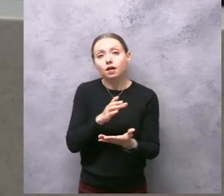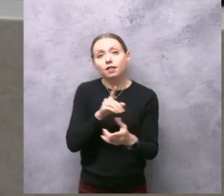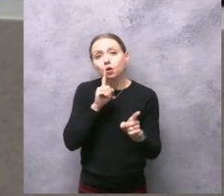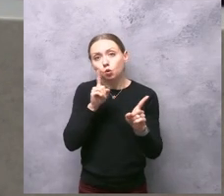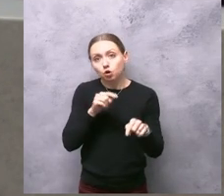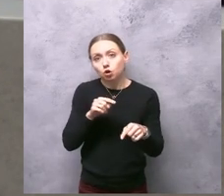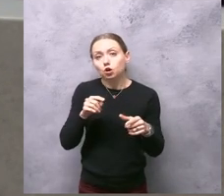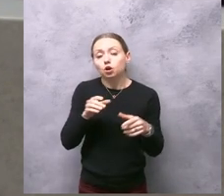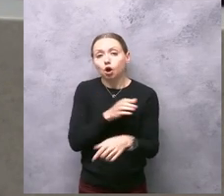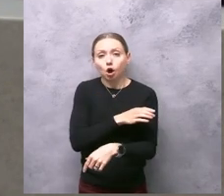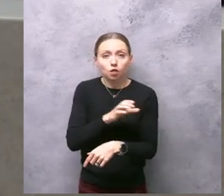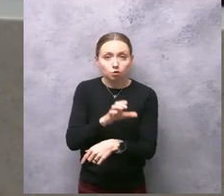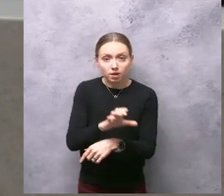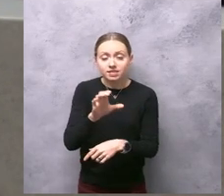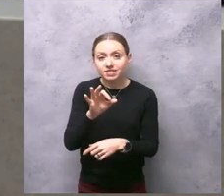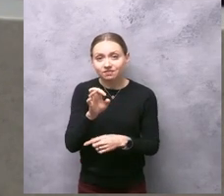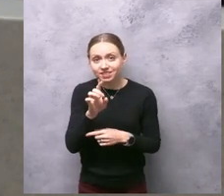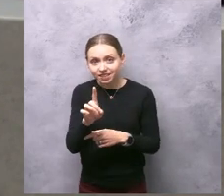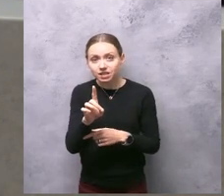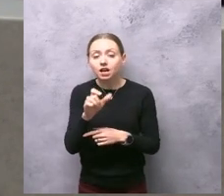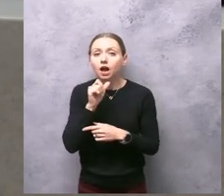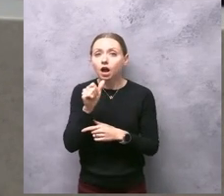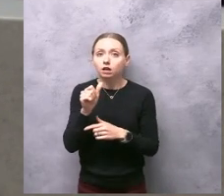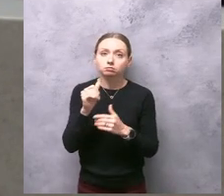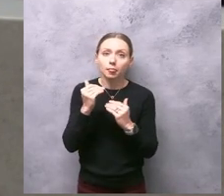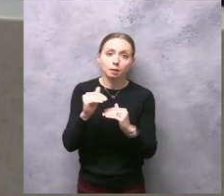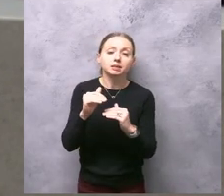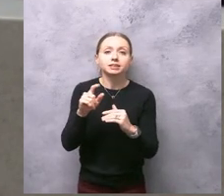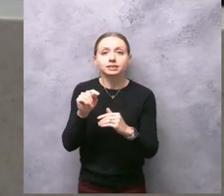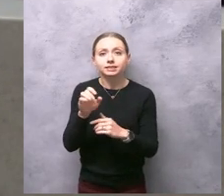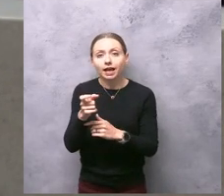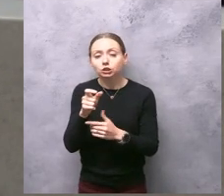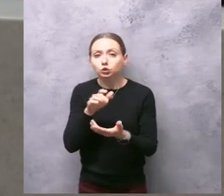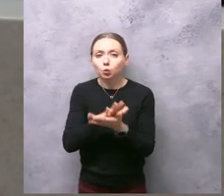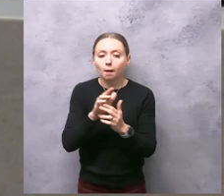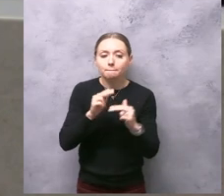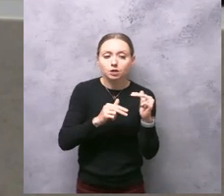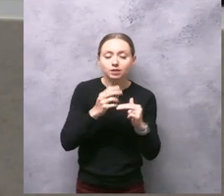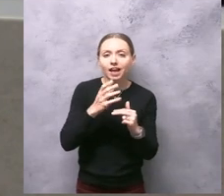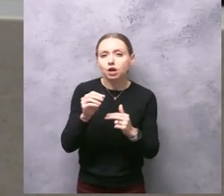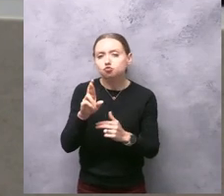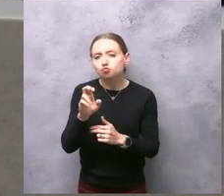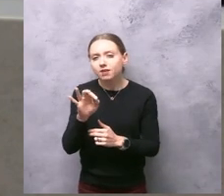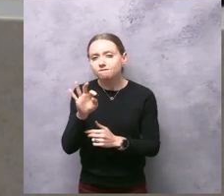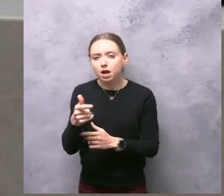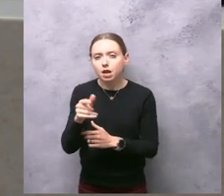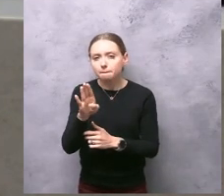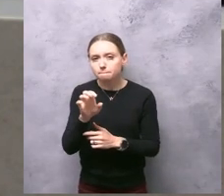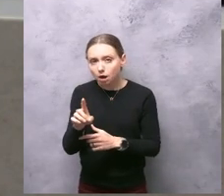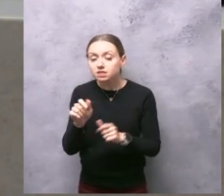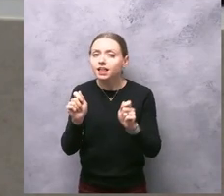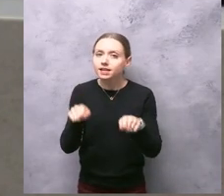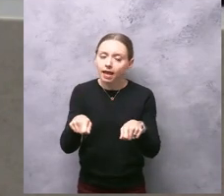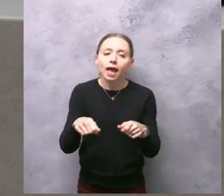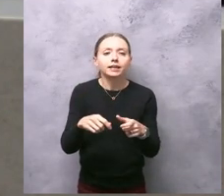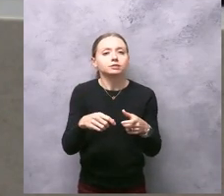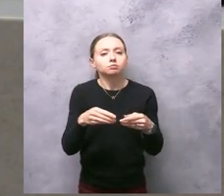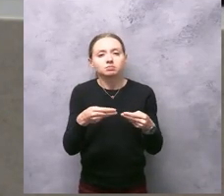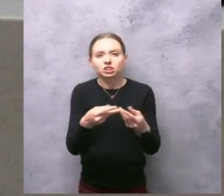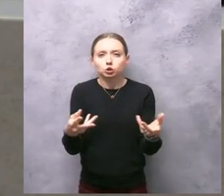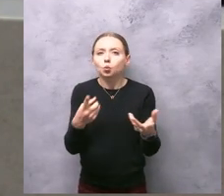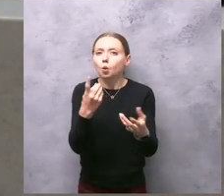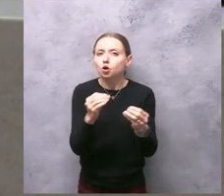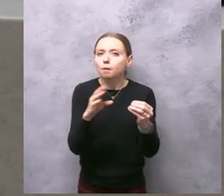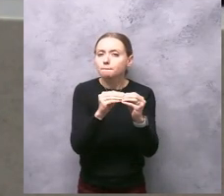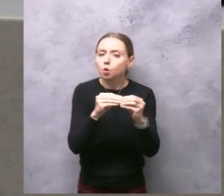of Cypress-Fairbanks Independent School District unlimited tax school building and refunding bonds, which may be issued in one or more series, levying a tax and providing for the